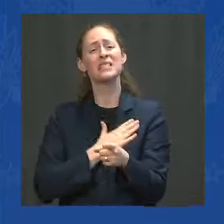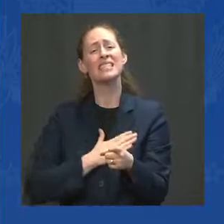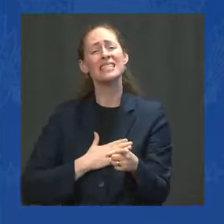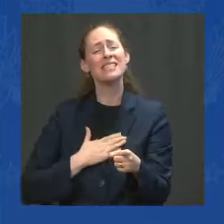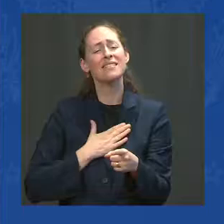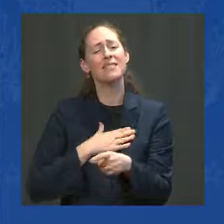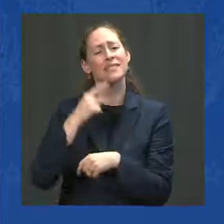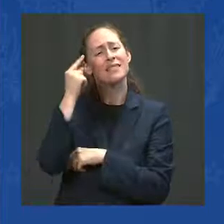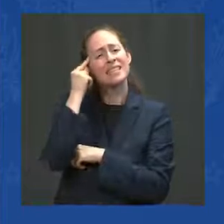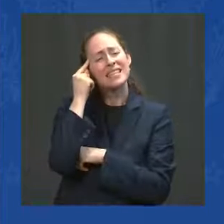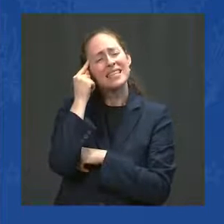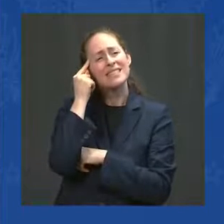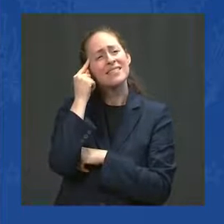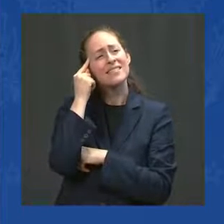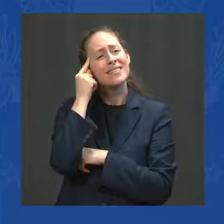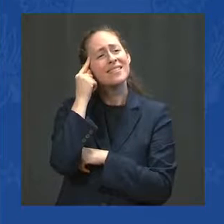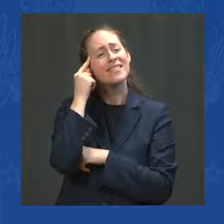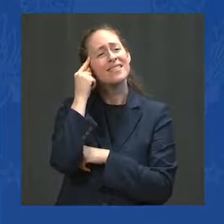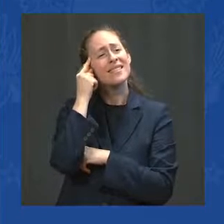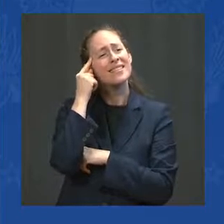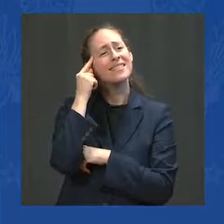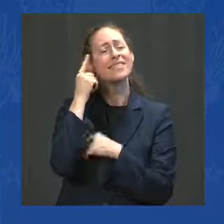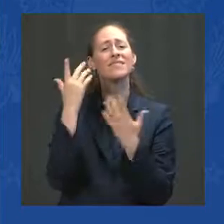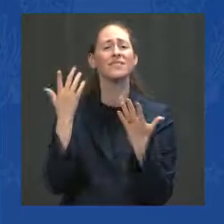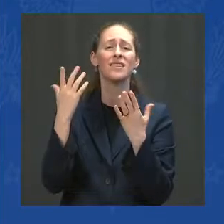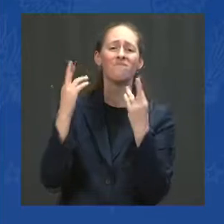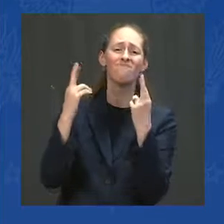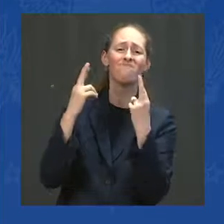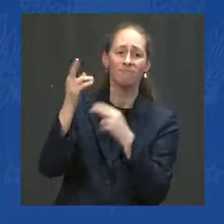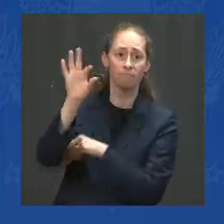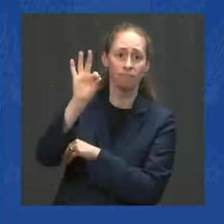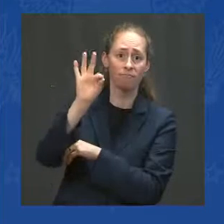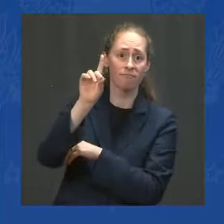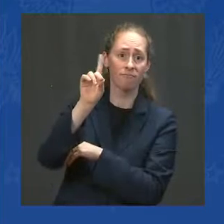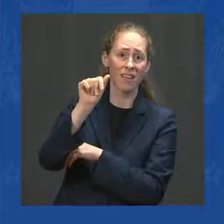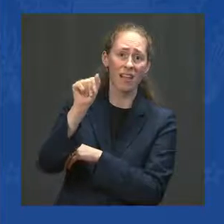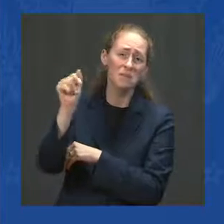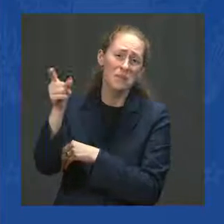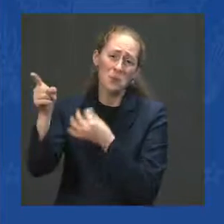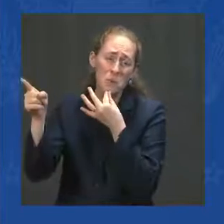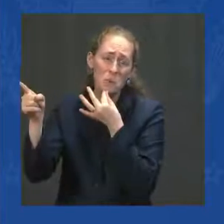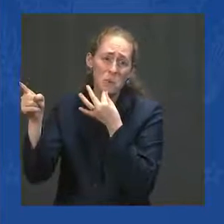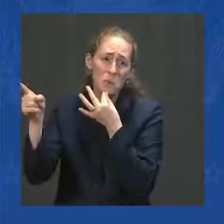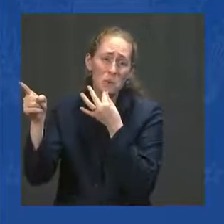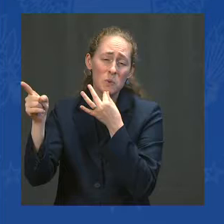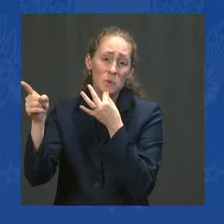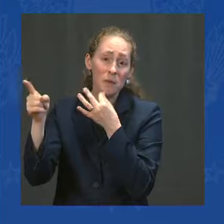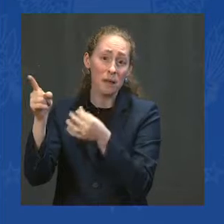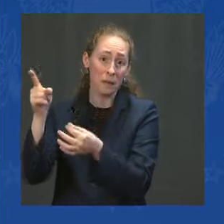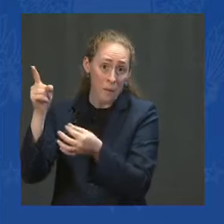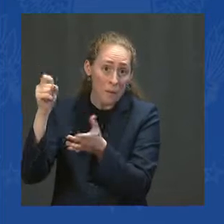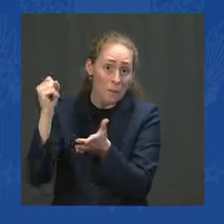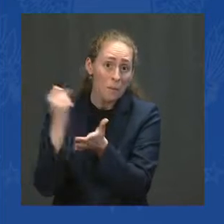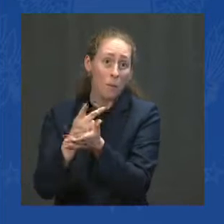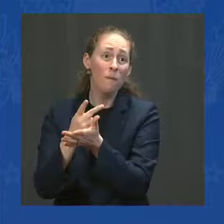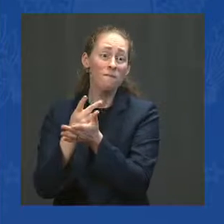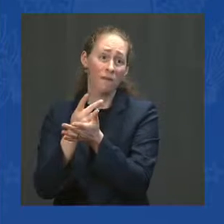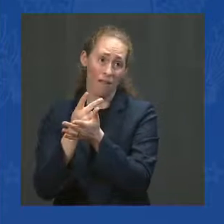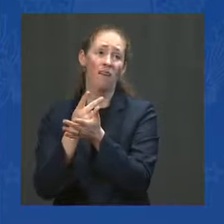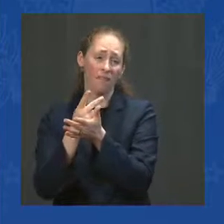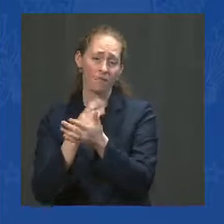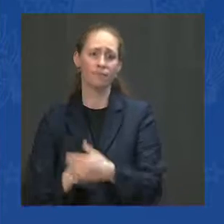God willing, the FDA is going to be coming out in a reasonable time frame to say this vaccine